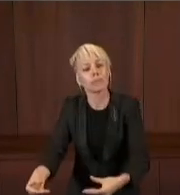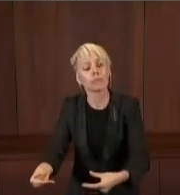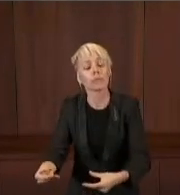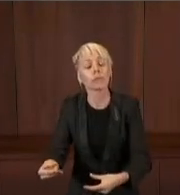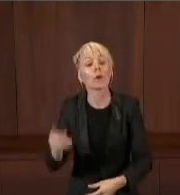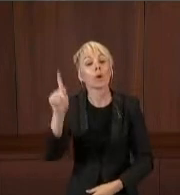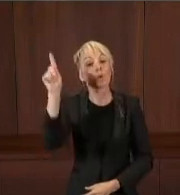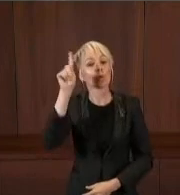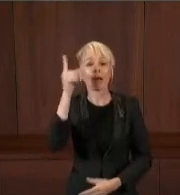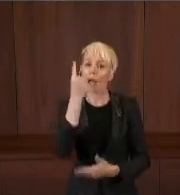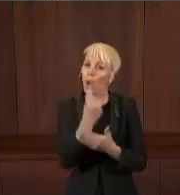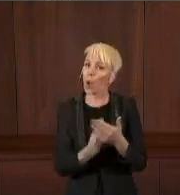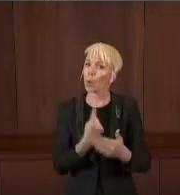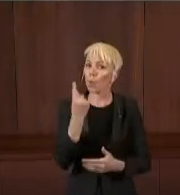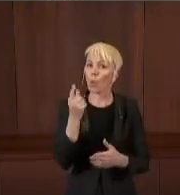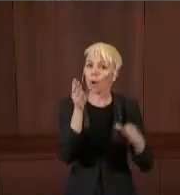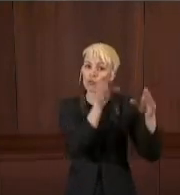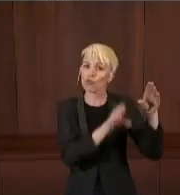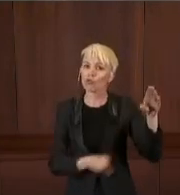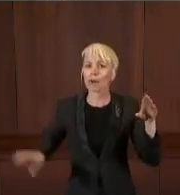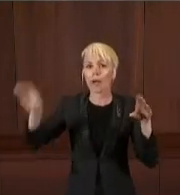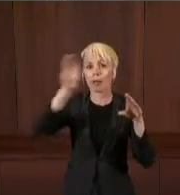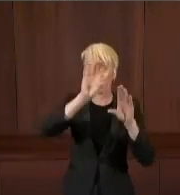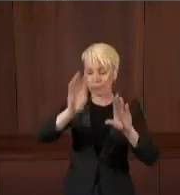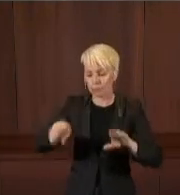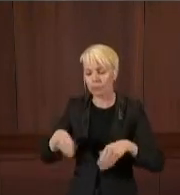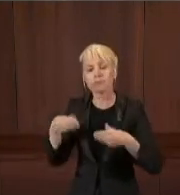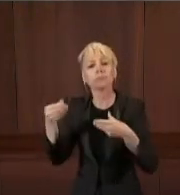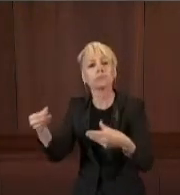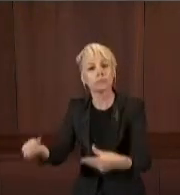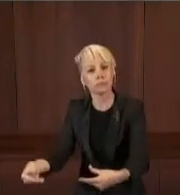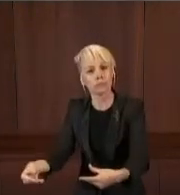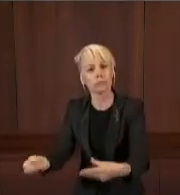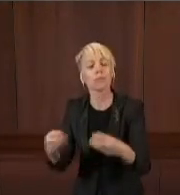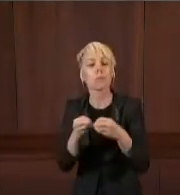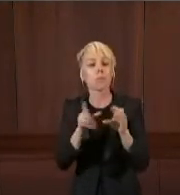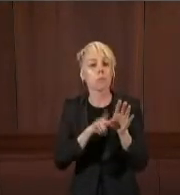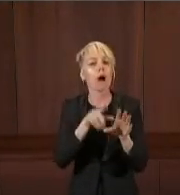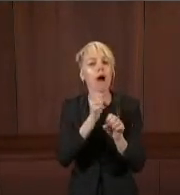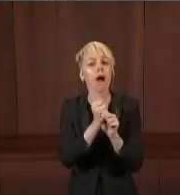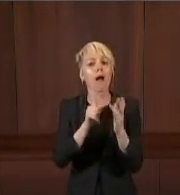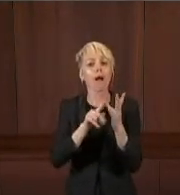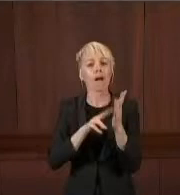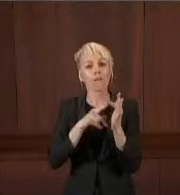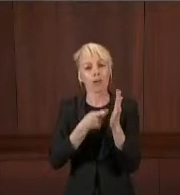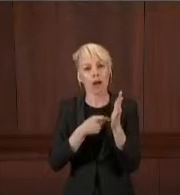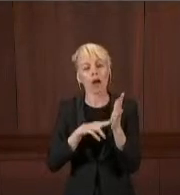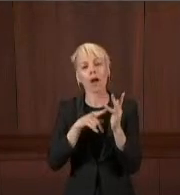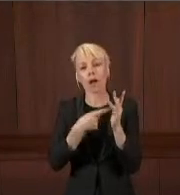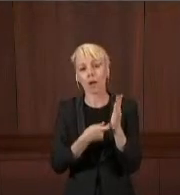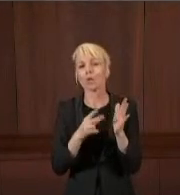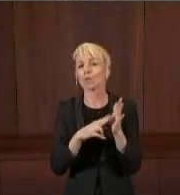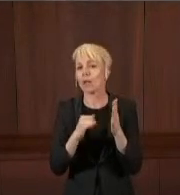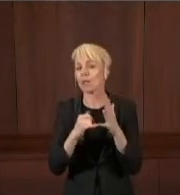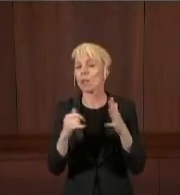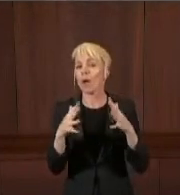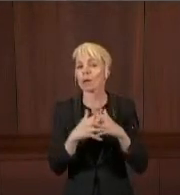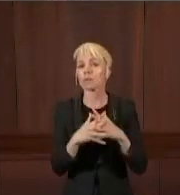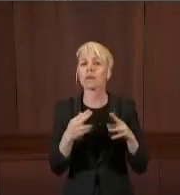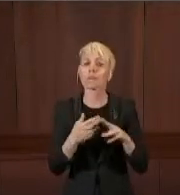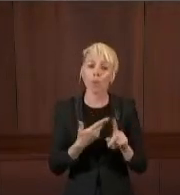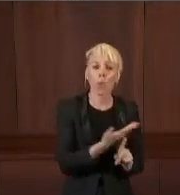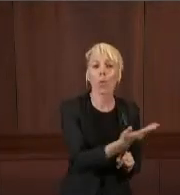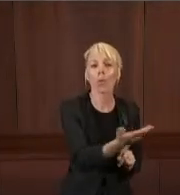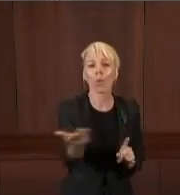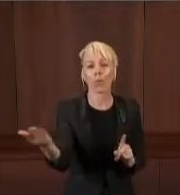floral tribute will be placed at the Flame of Remembrance by Her Excellency, the Governor of New South Wales, on behalf of all